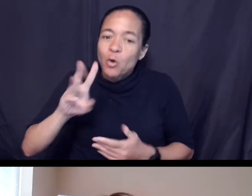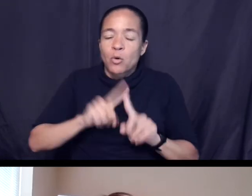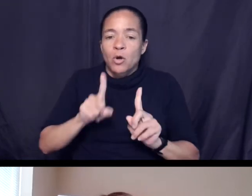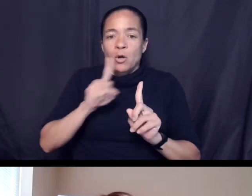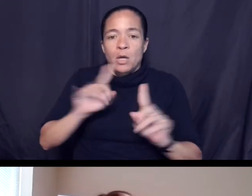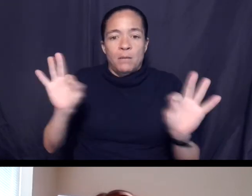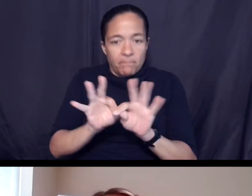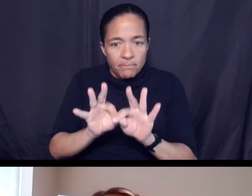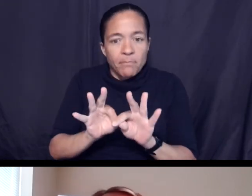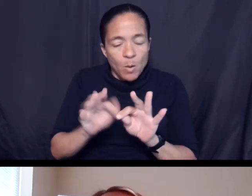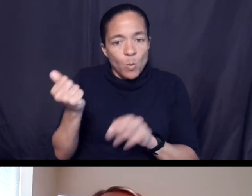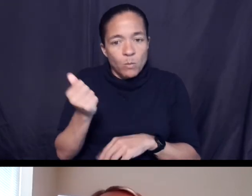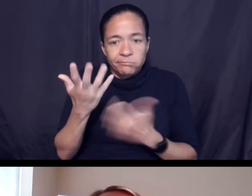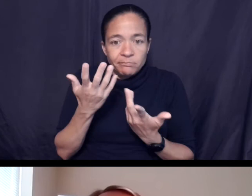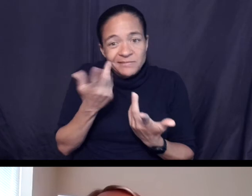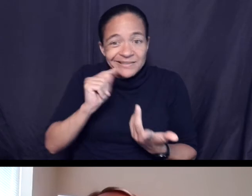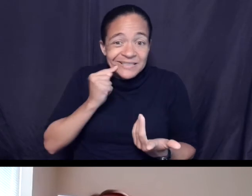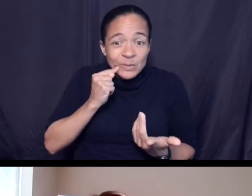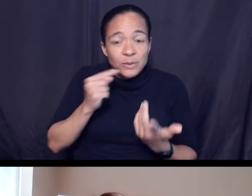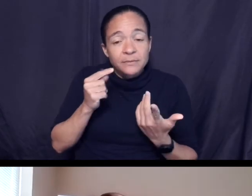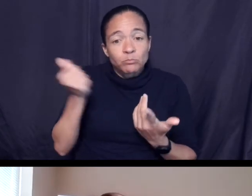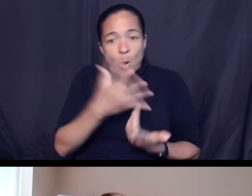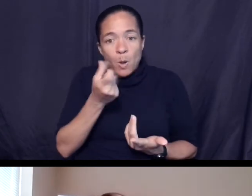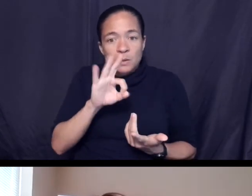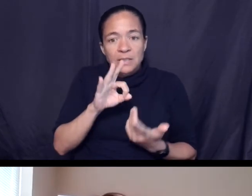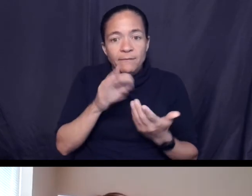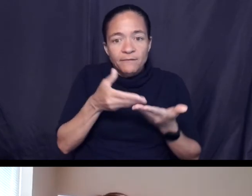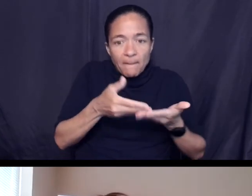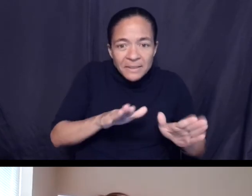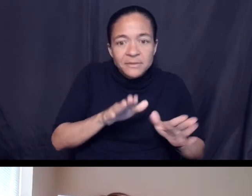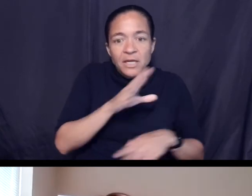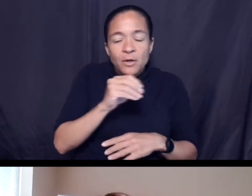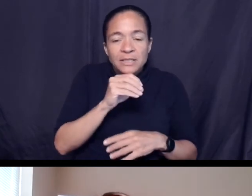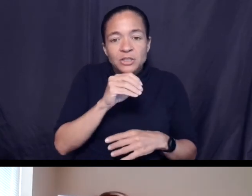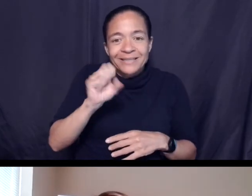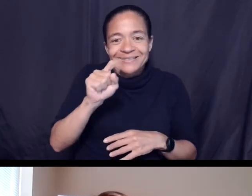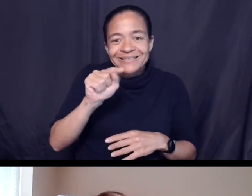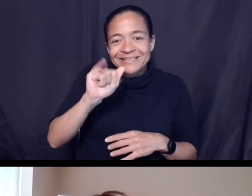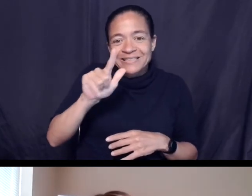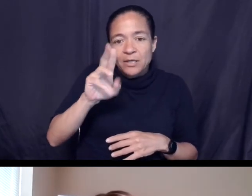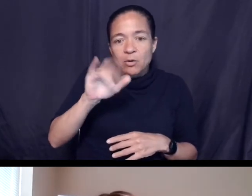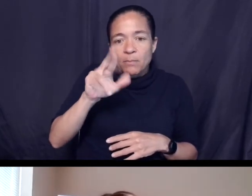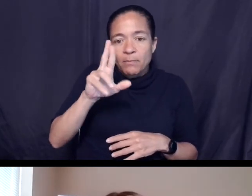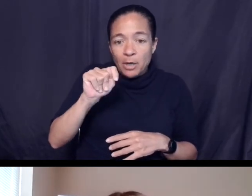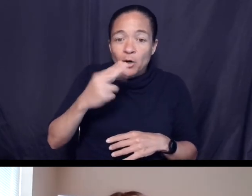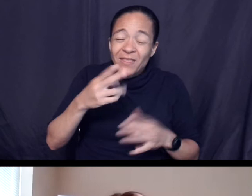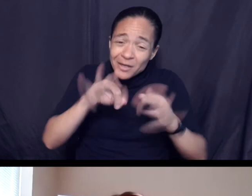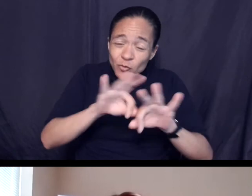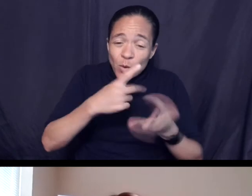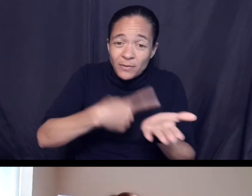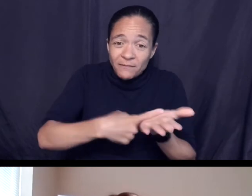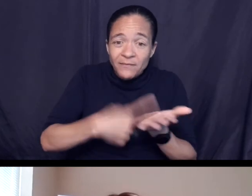significant and important cause of miscarriage and stillbirth. And so something that is worth discussing. Some families like